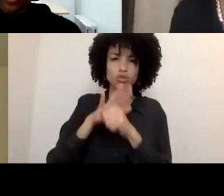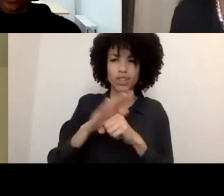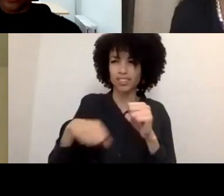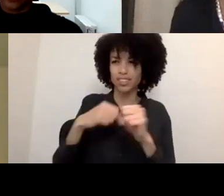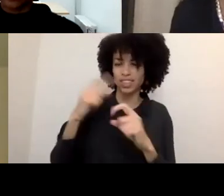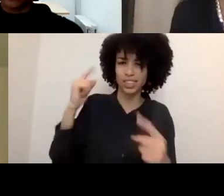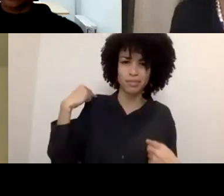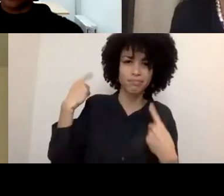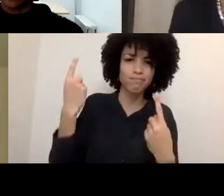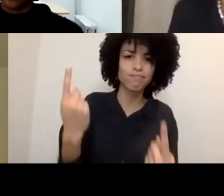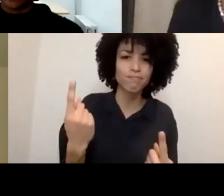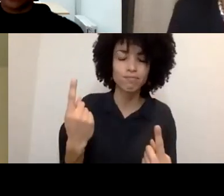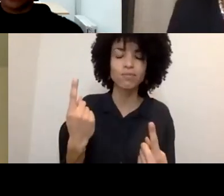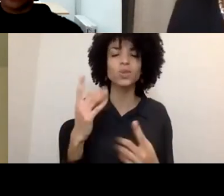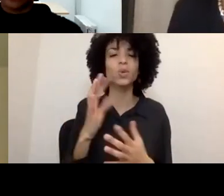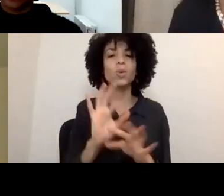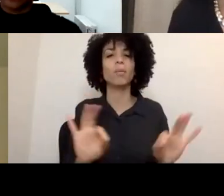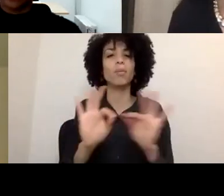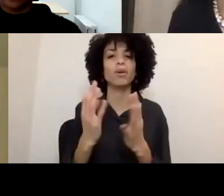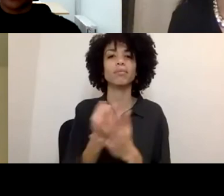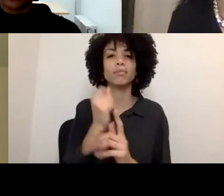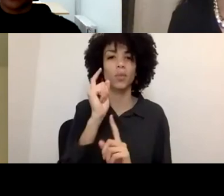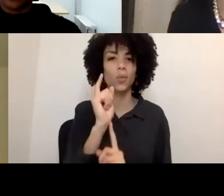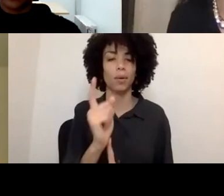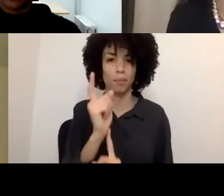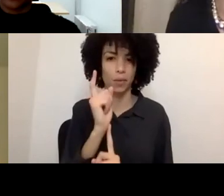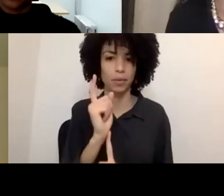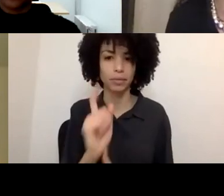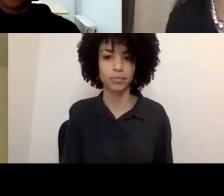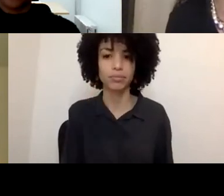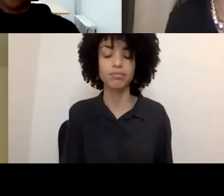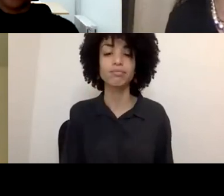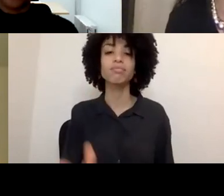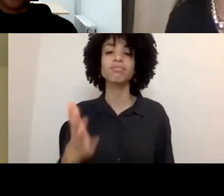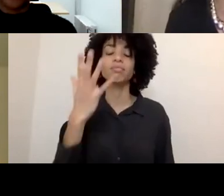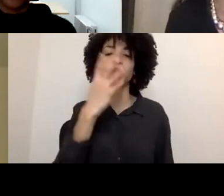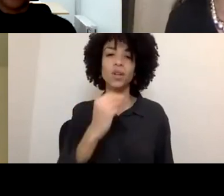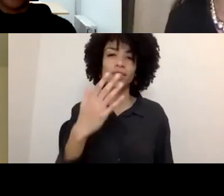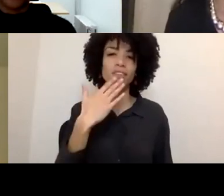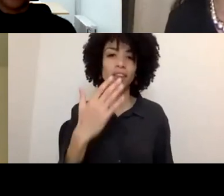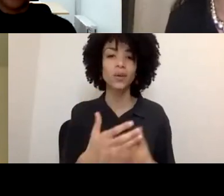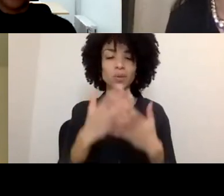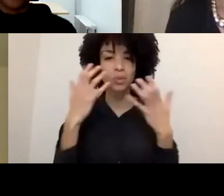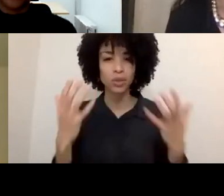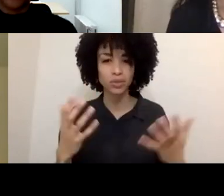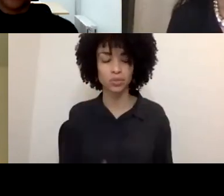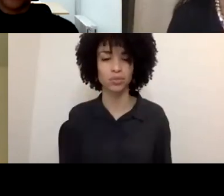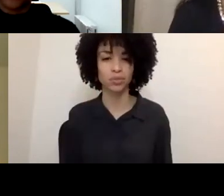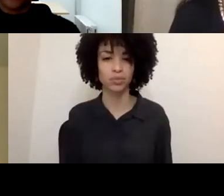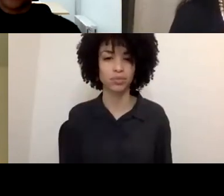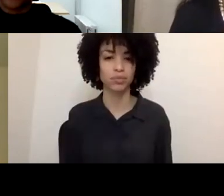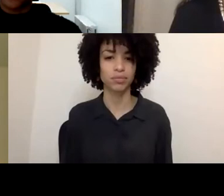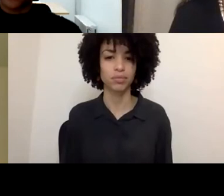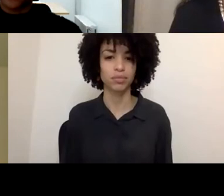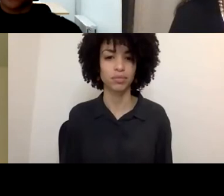everyone. So, all right, beautiful. Thank you so much for indulging that moment.